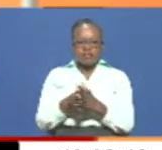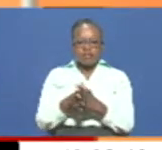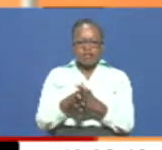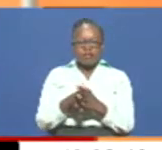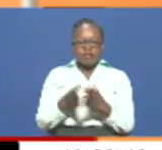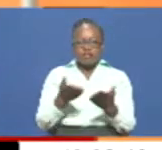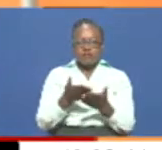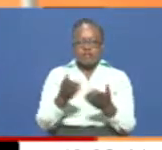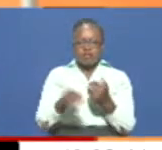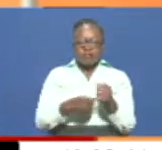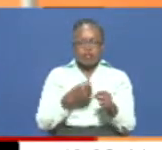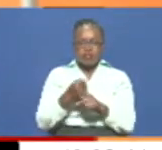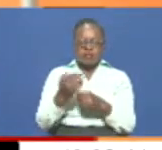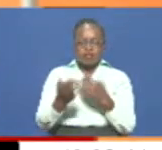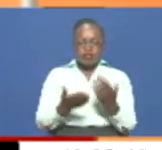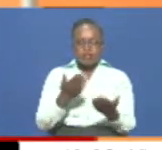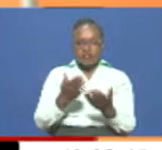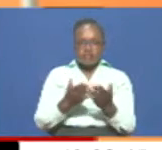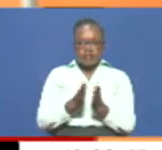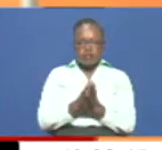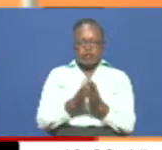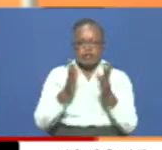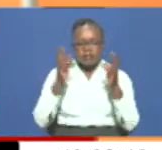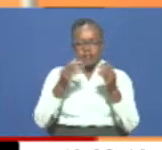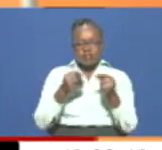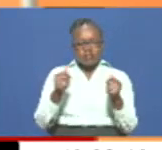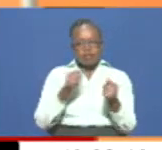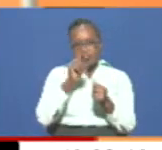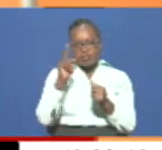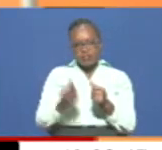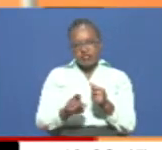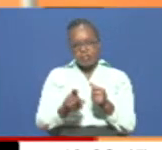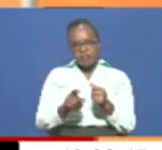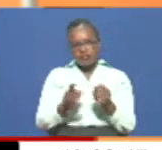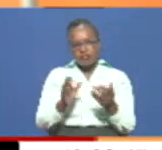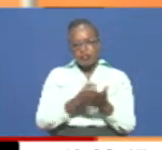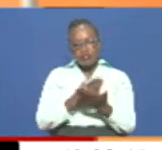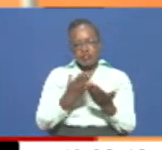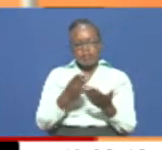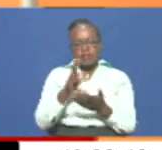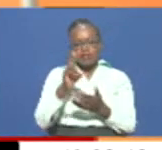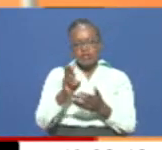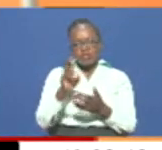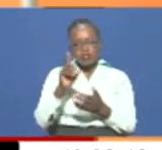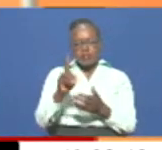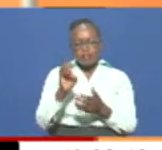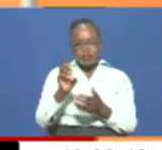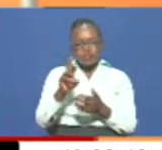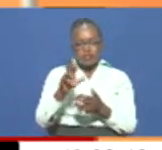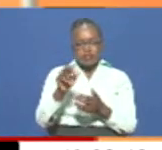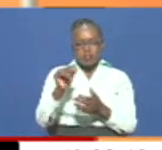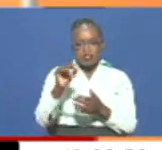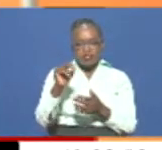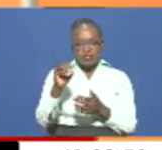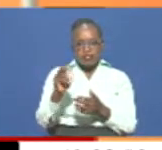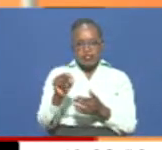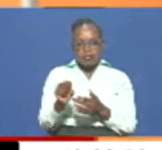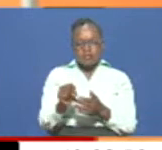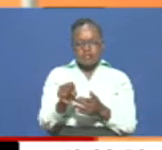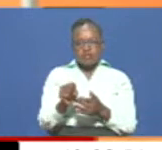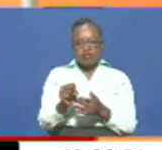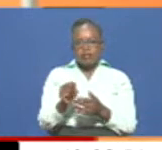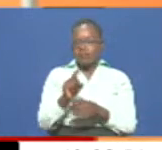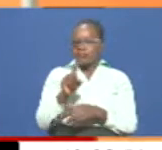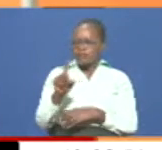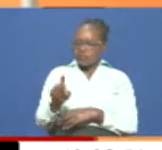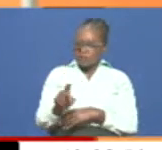maybe, have those issues been ironed out? Because I do understand that some federations are still in, let's say, those wrangles.